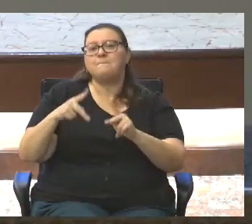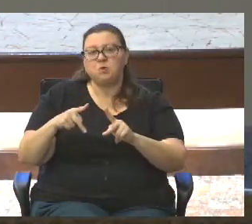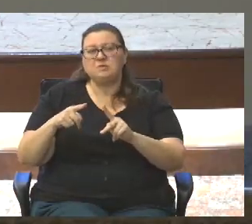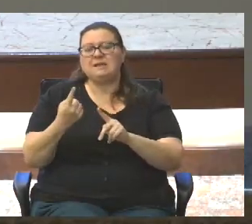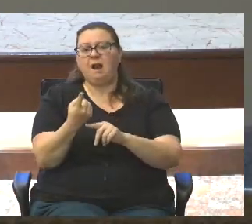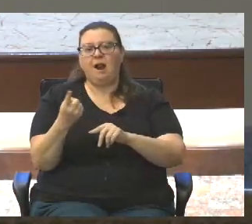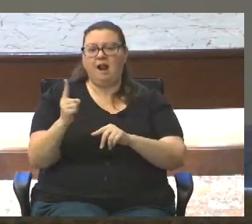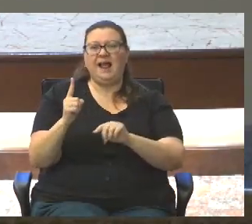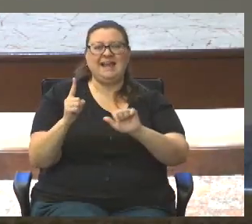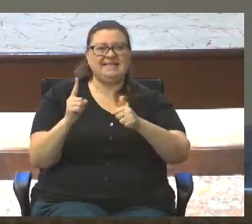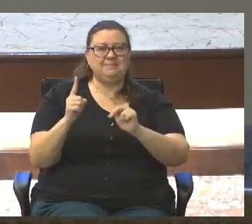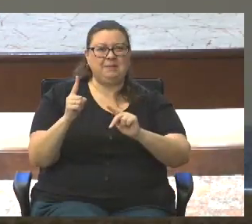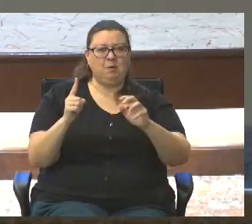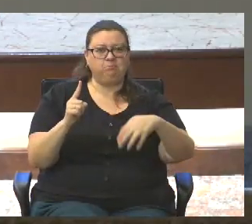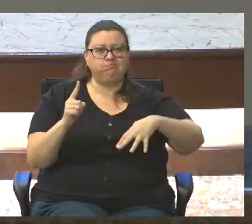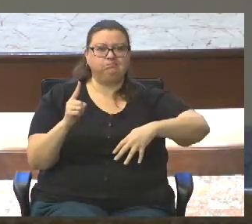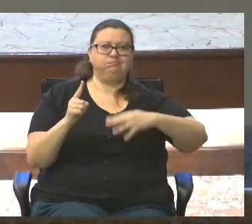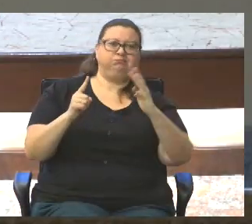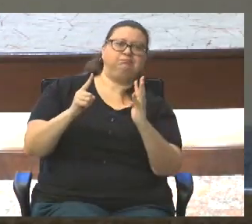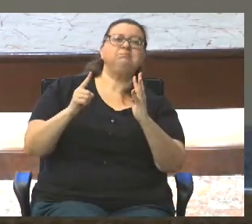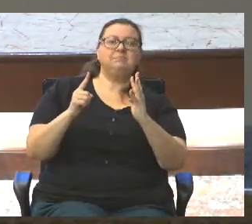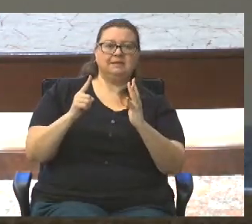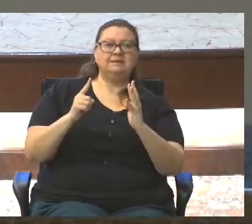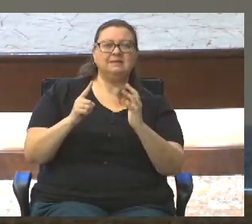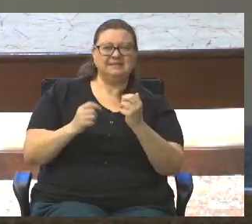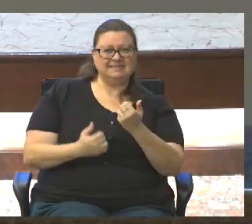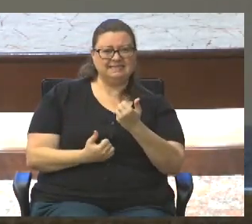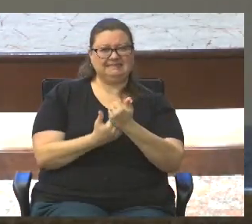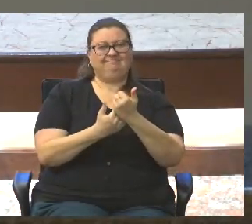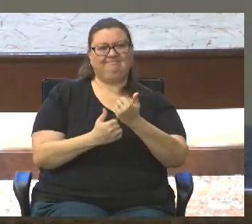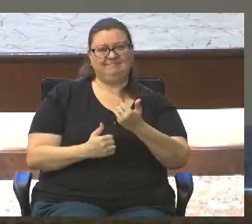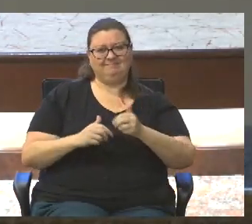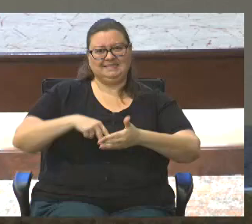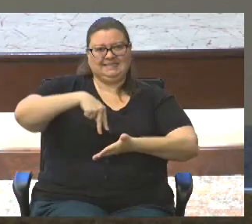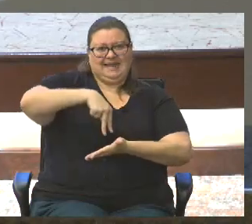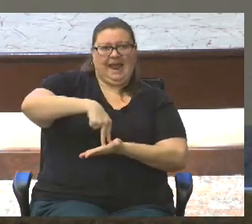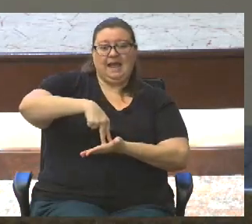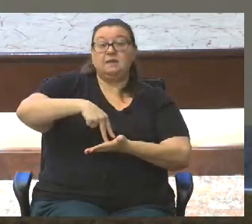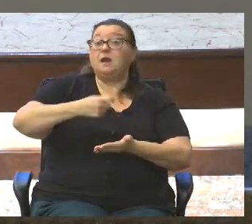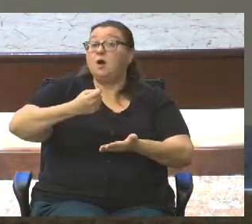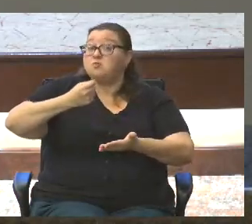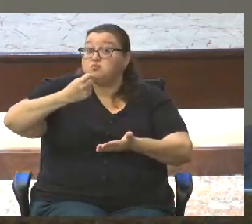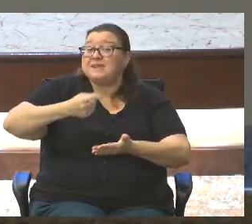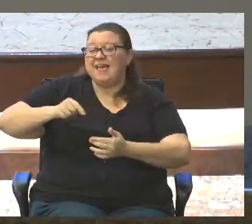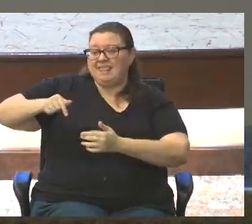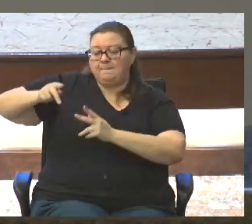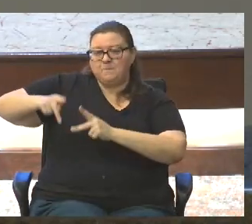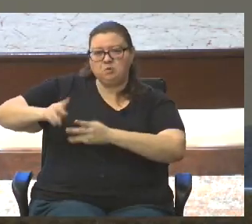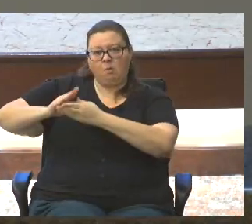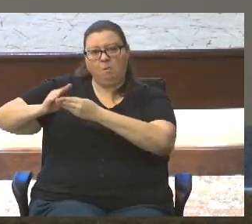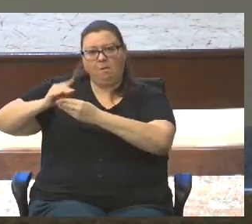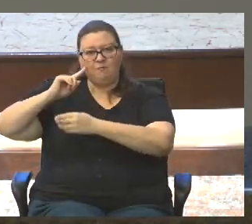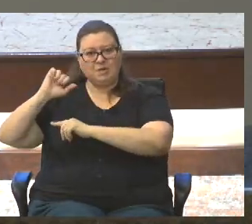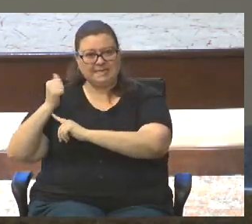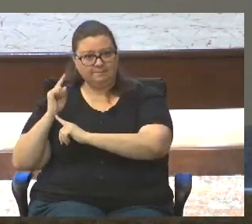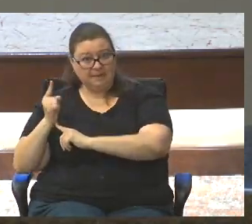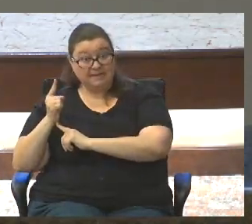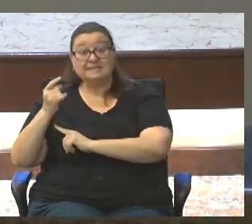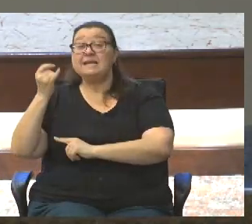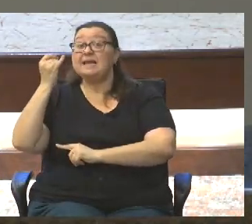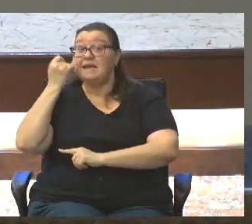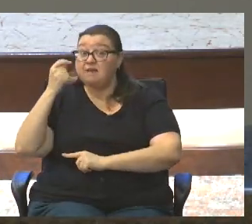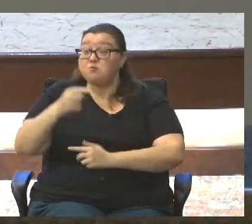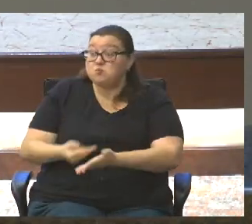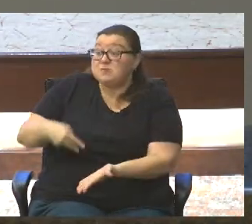comments, and you will be given 10 minutes to address the council. Please note that if you stand in support of a person getting 10 minutes to speak, you are forfeiting your